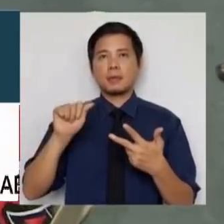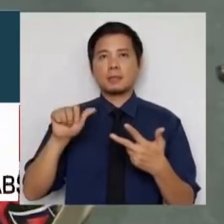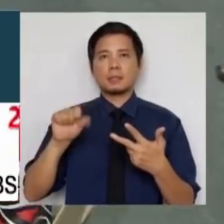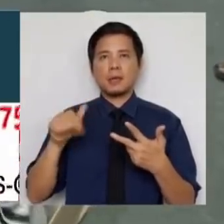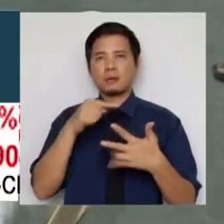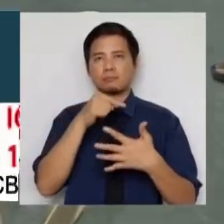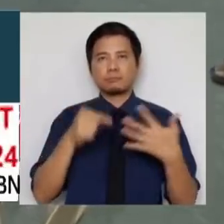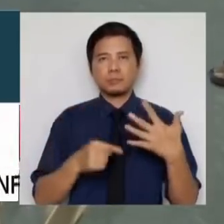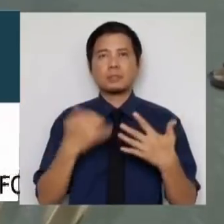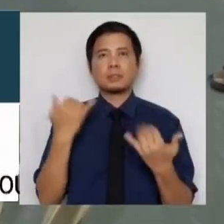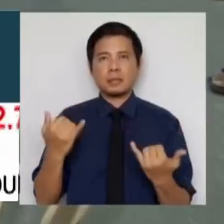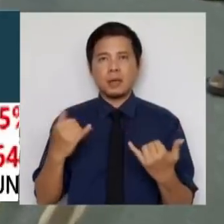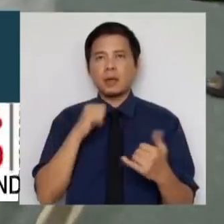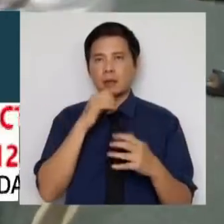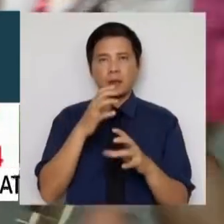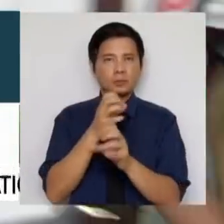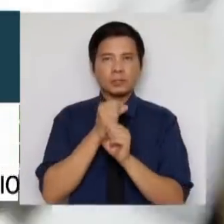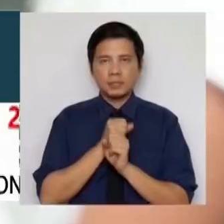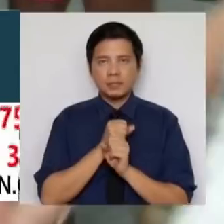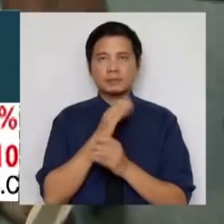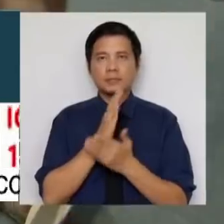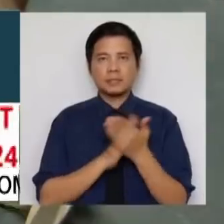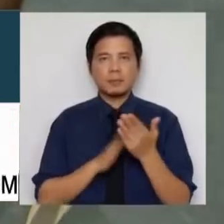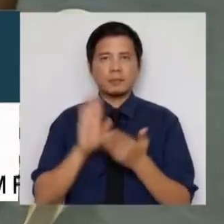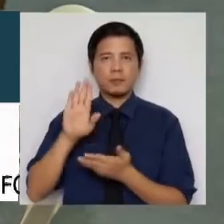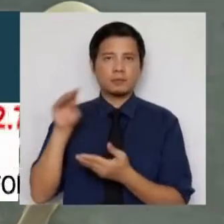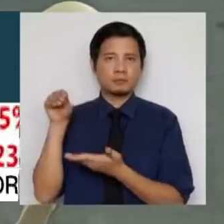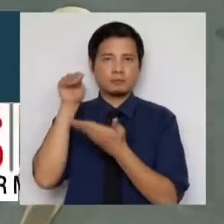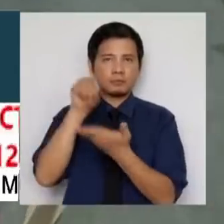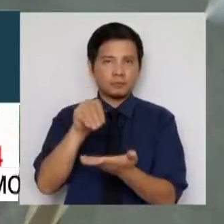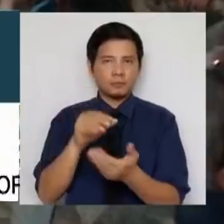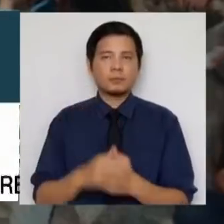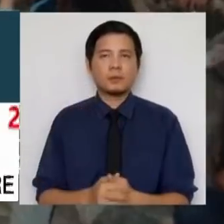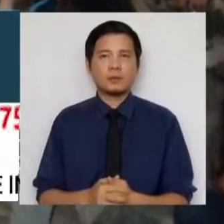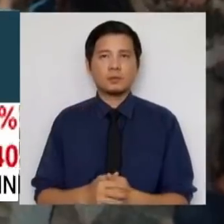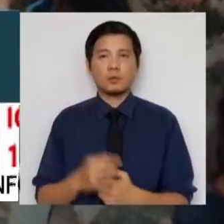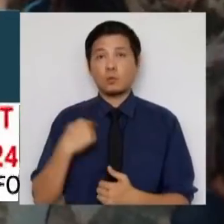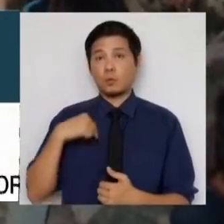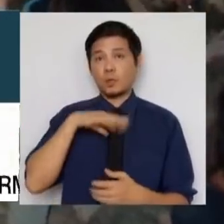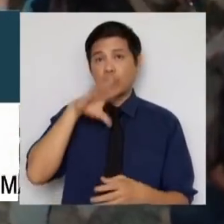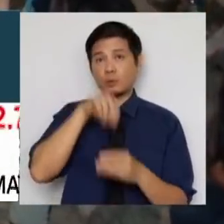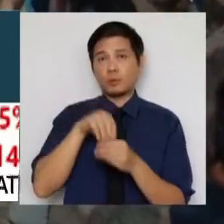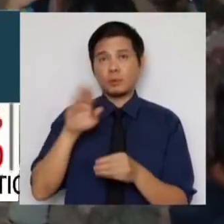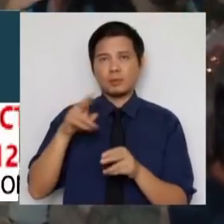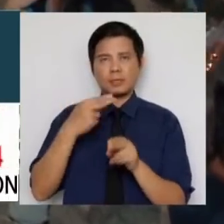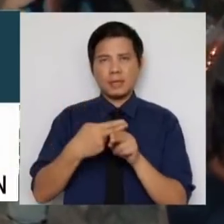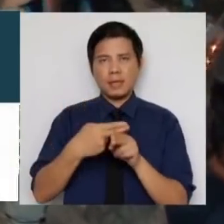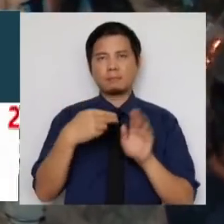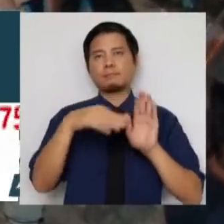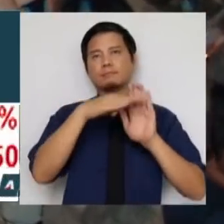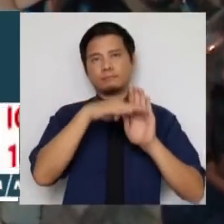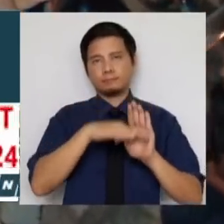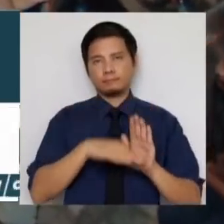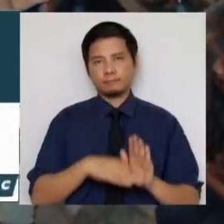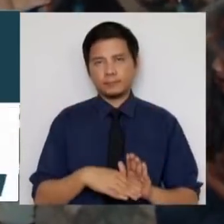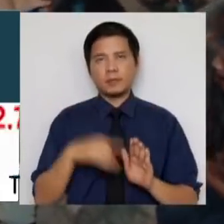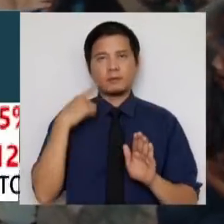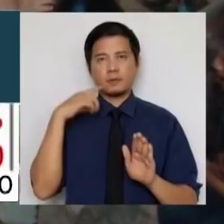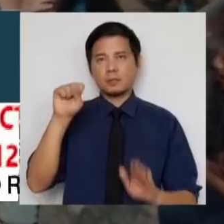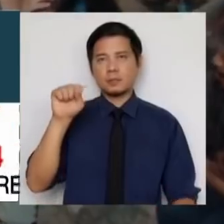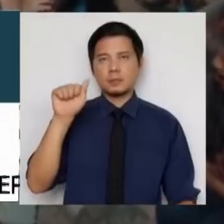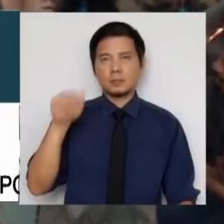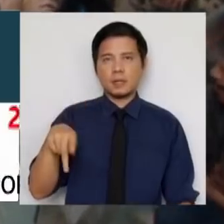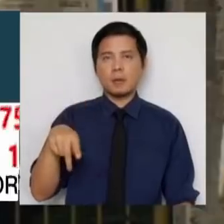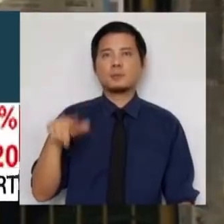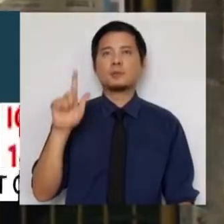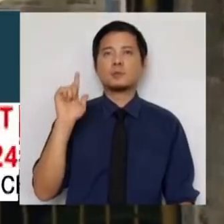will not be receiving from these agencies anymore. So we have included them as well in the SAP 2021.